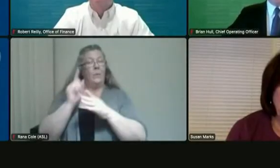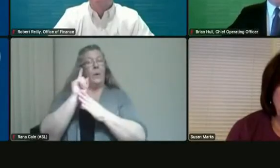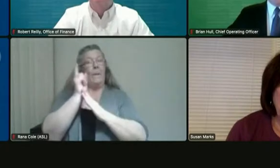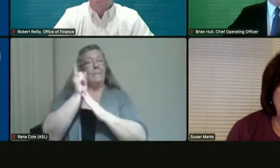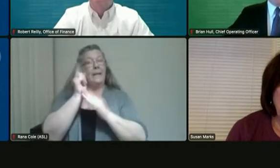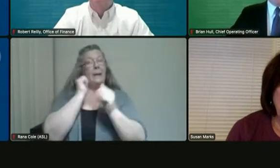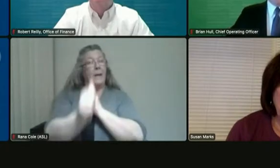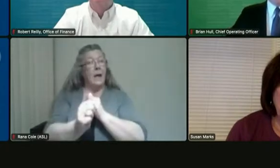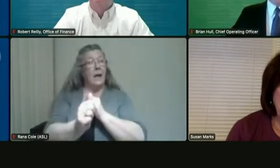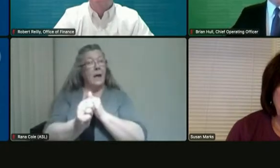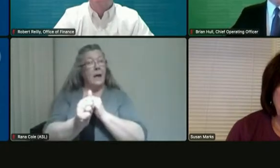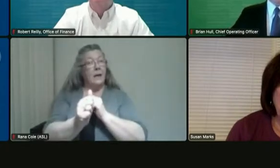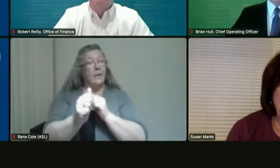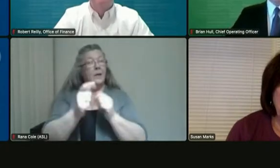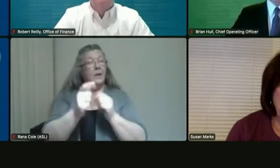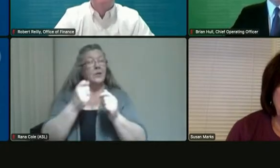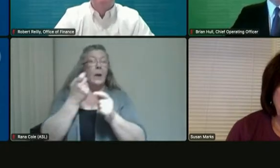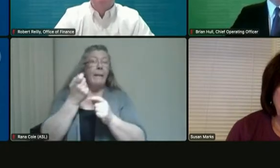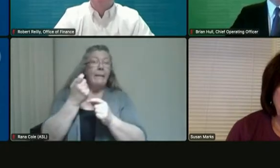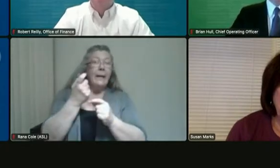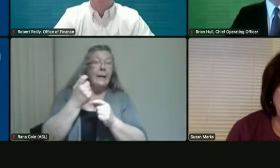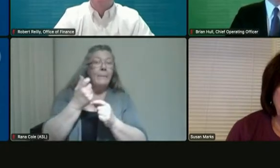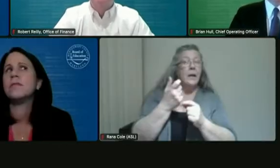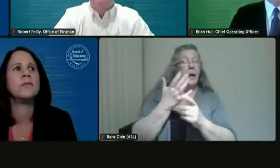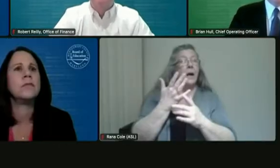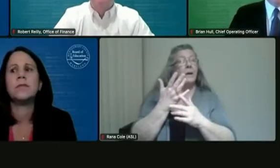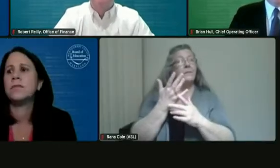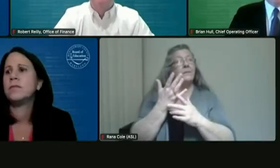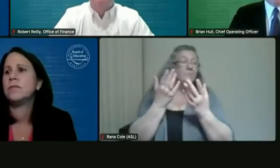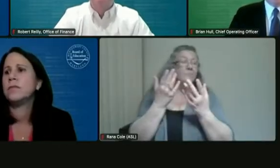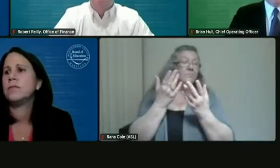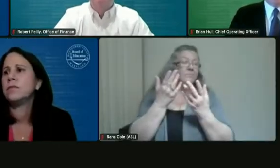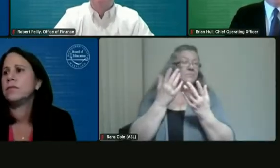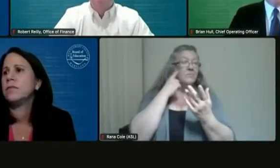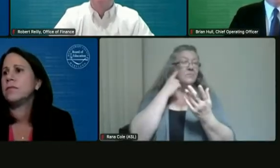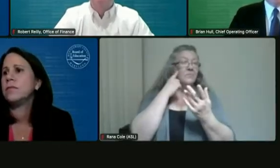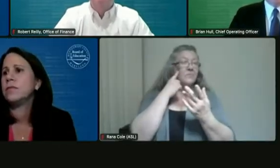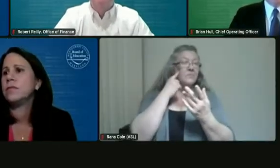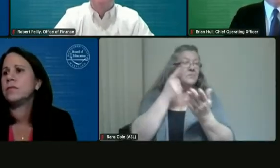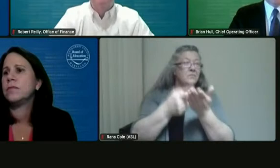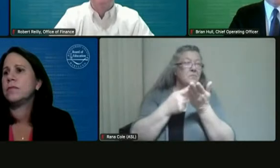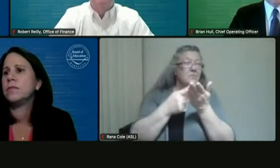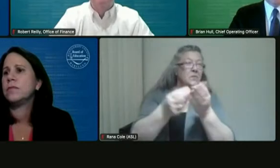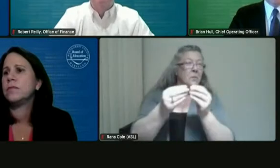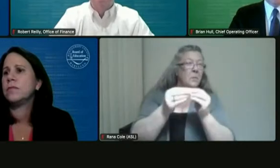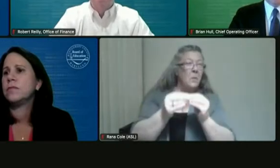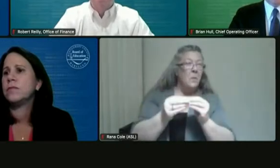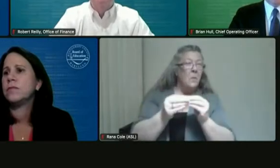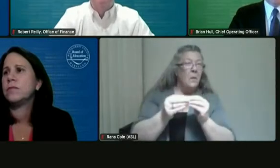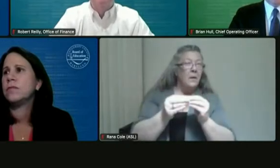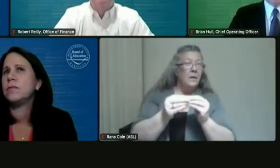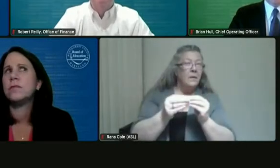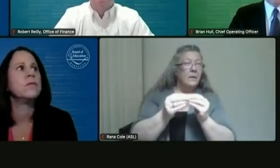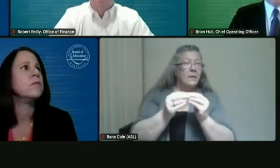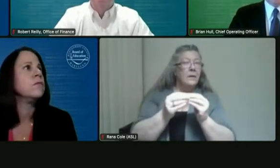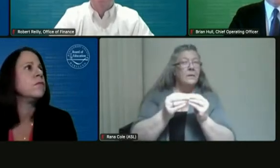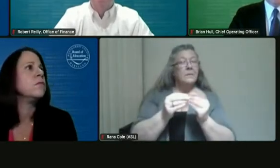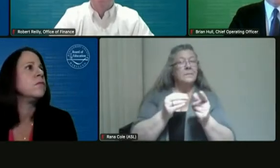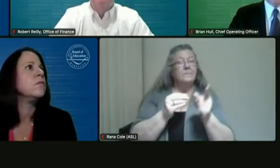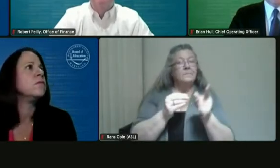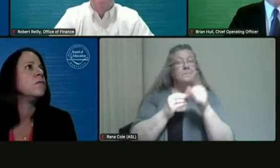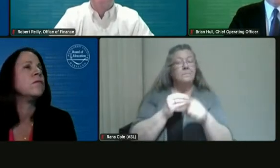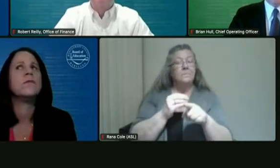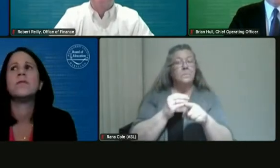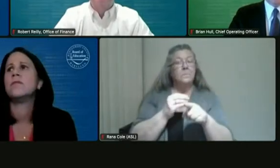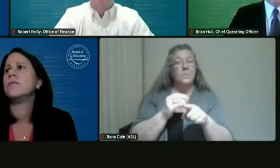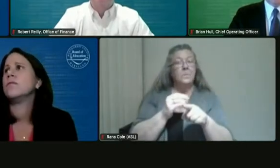little housekeeping before we all leave, I want to turn to Mr. Clousing and ask this question, if I may.